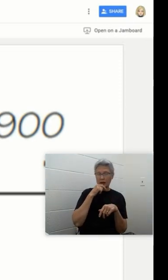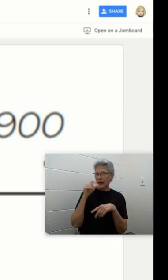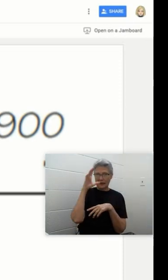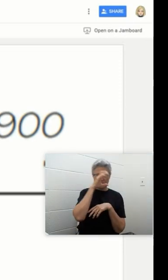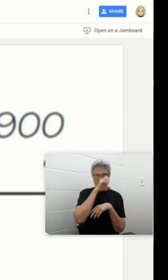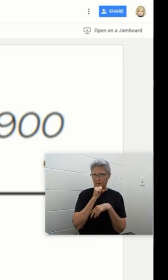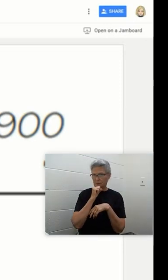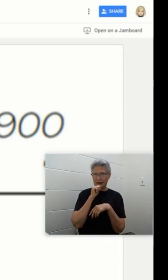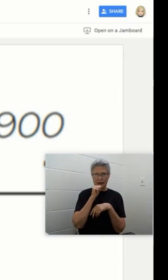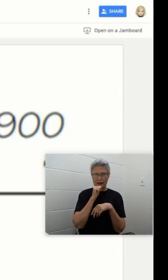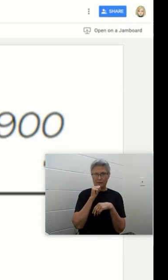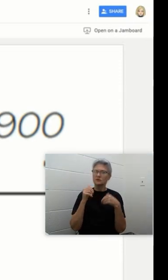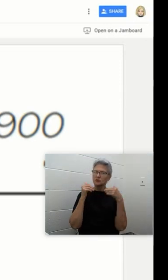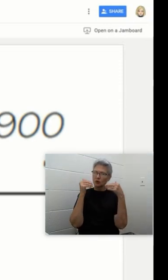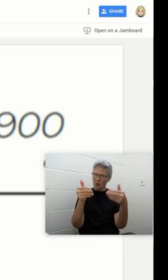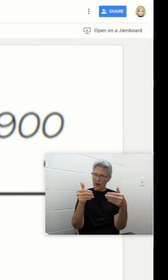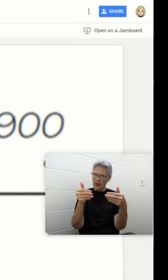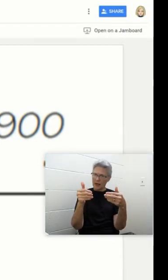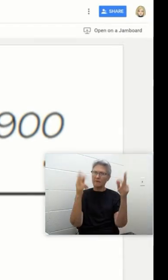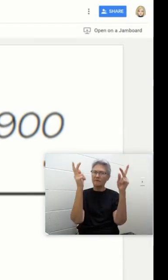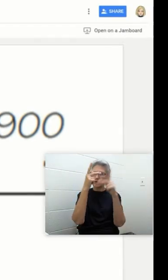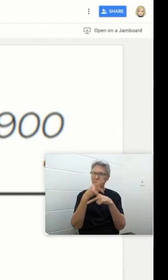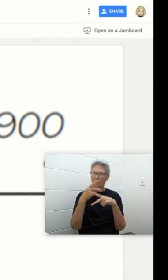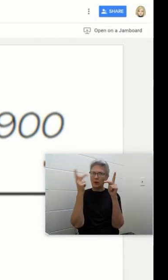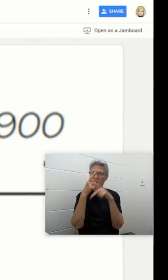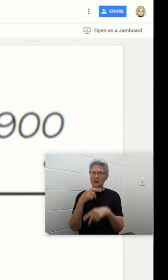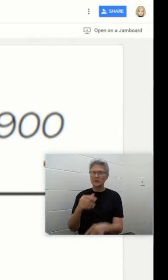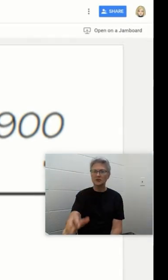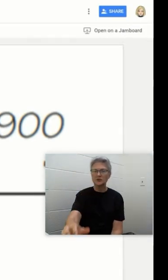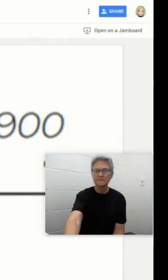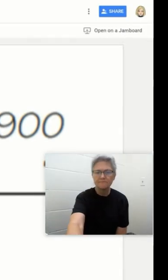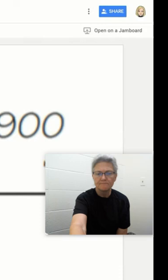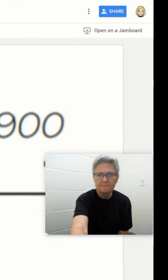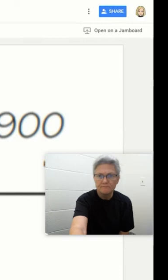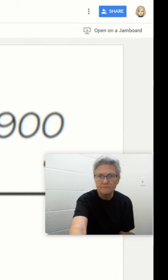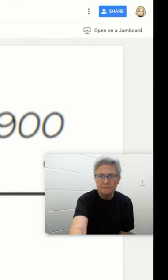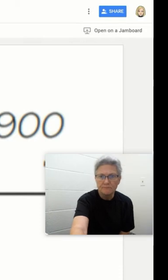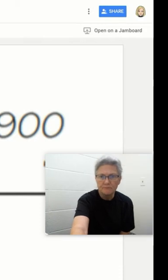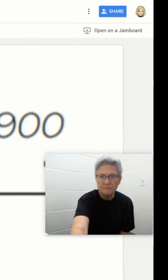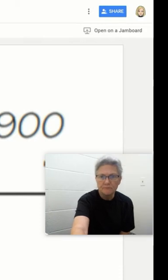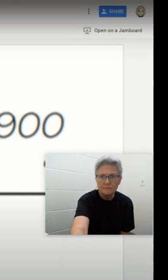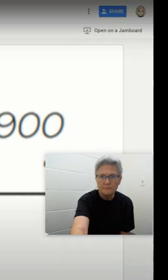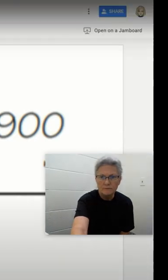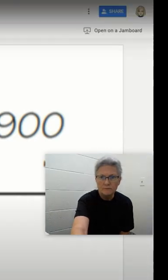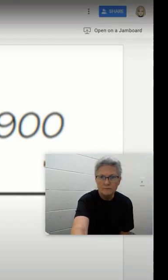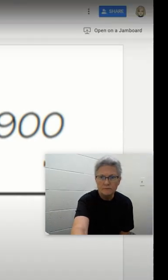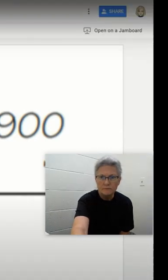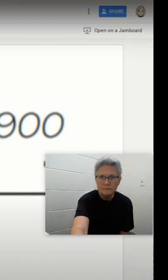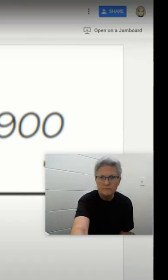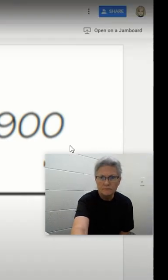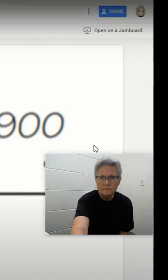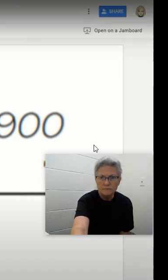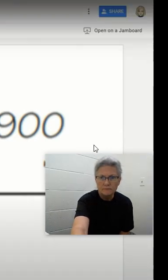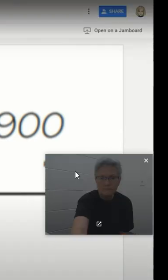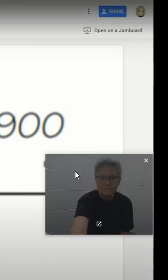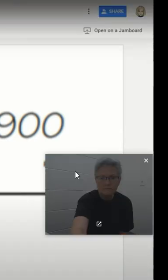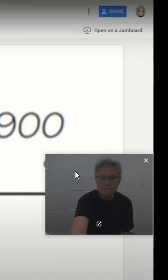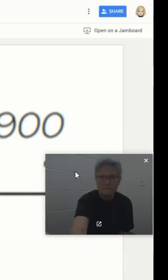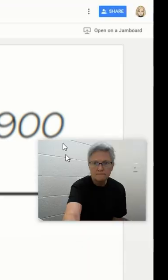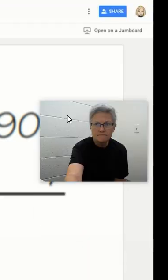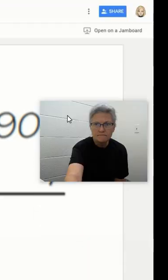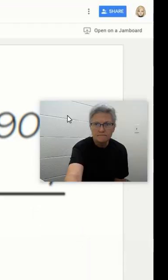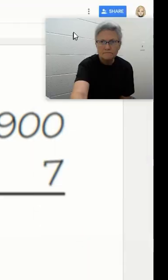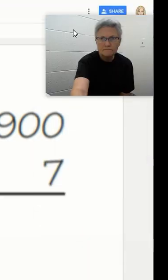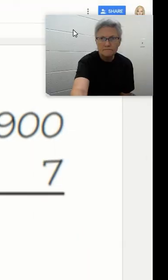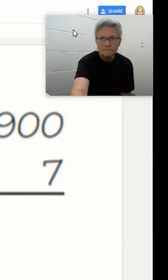I'm actually just gonna jump right on into multiplication using regrouping. Let's get started with our left side.